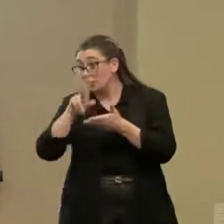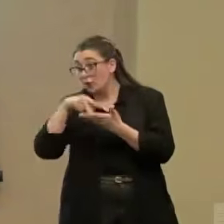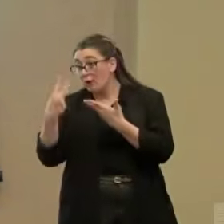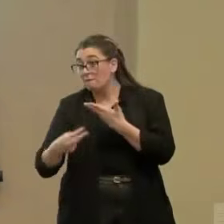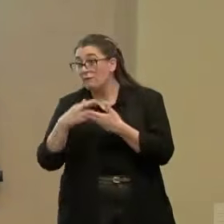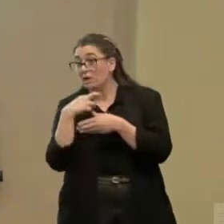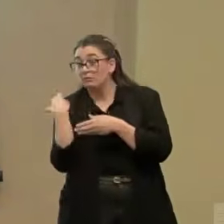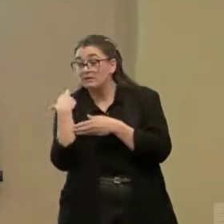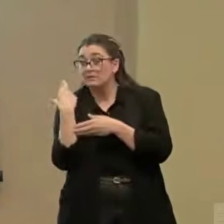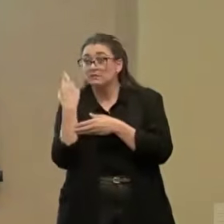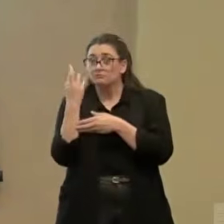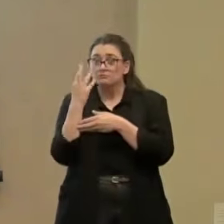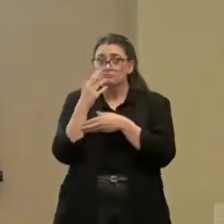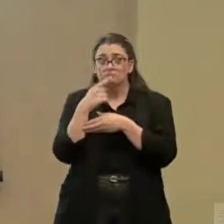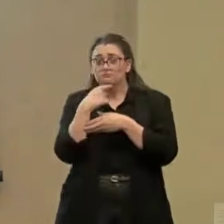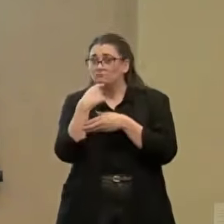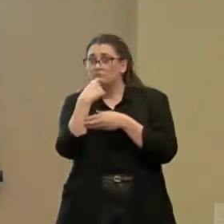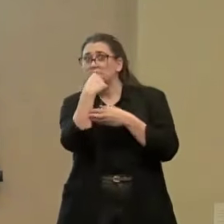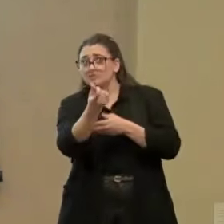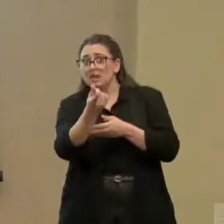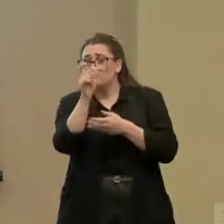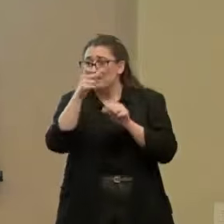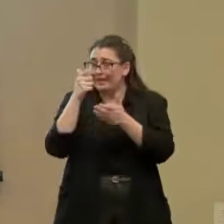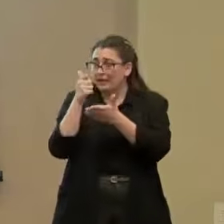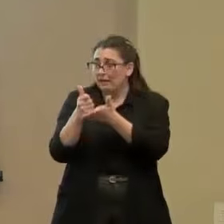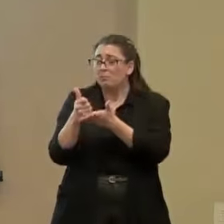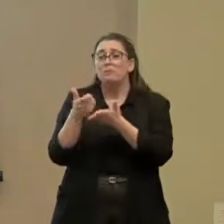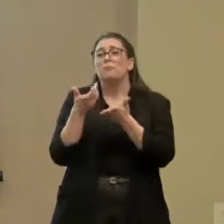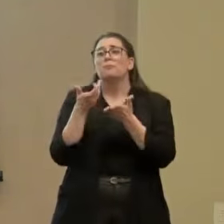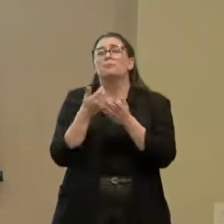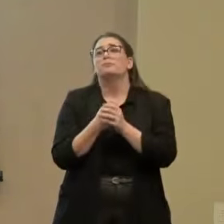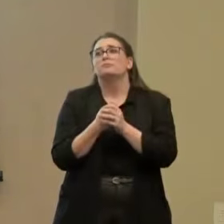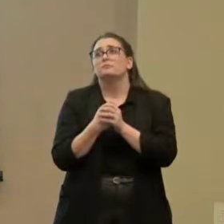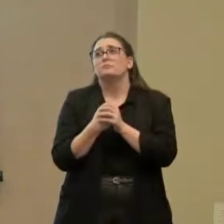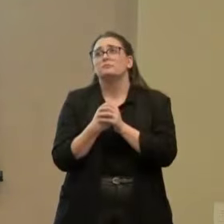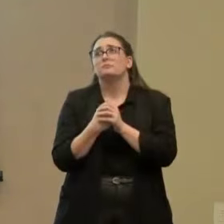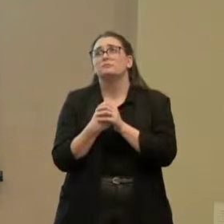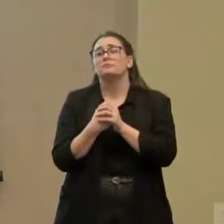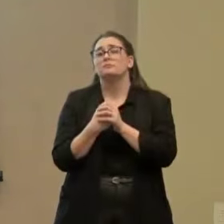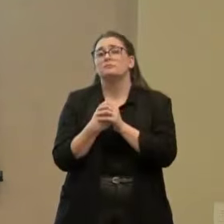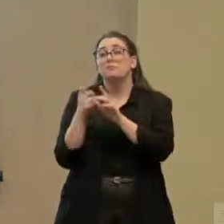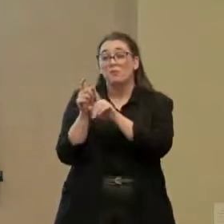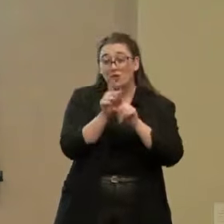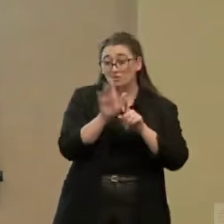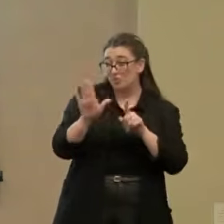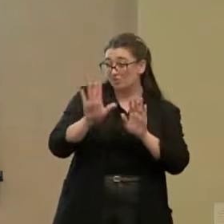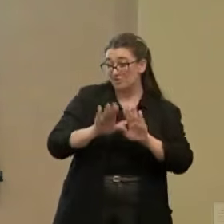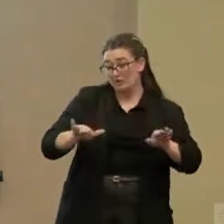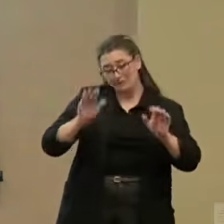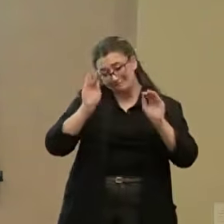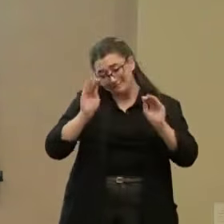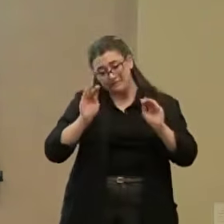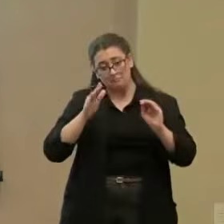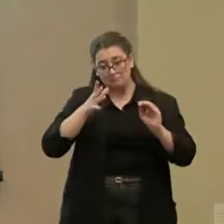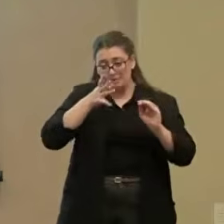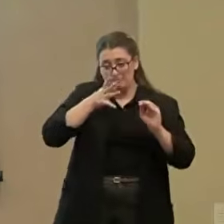that, I would recommend that. But also in terms of teaching your kids about the illness, there